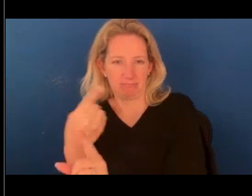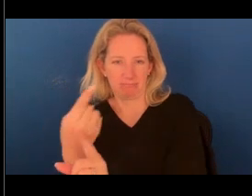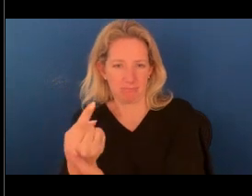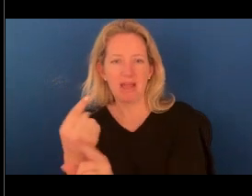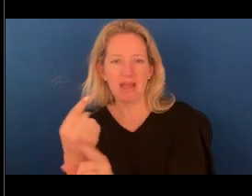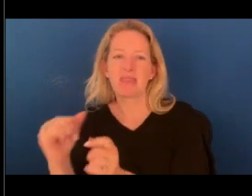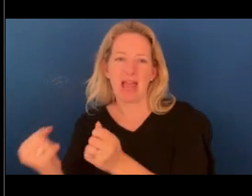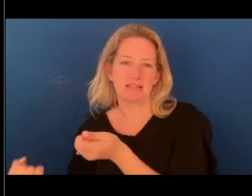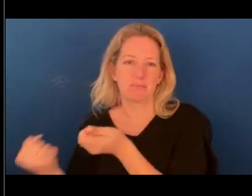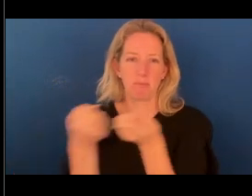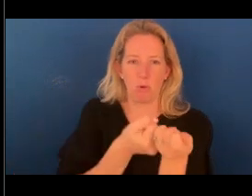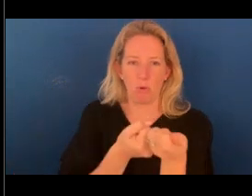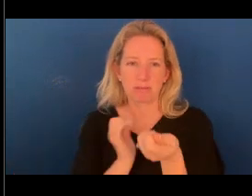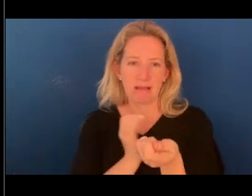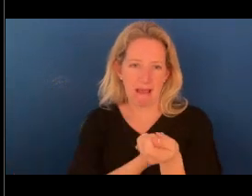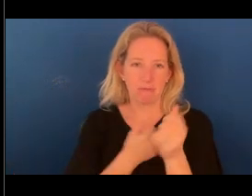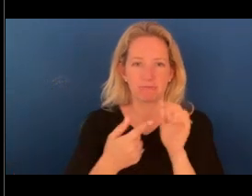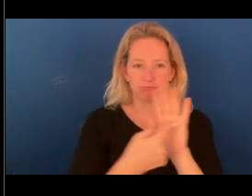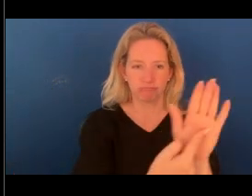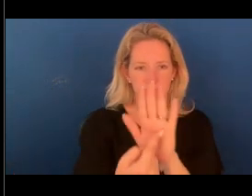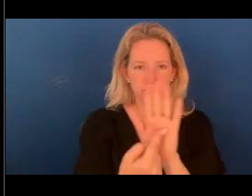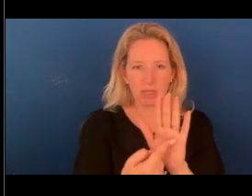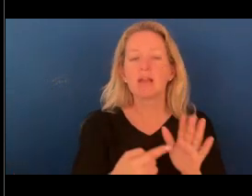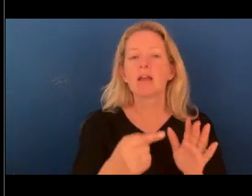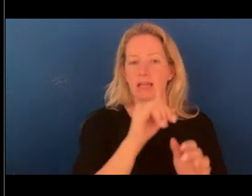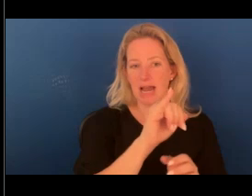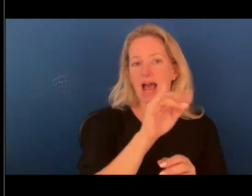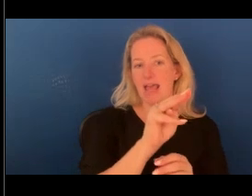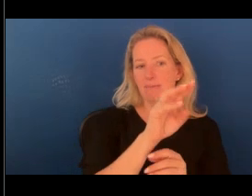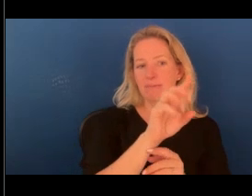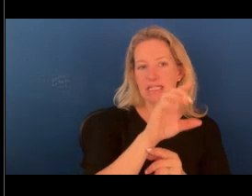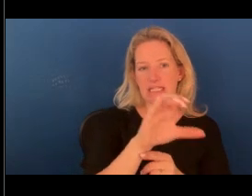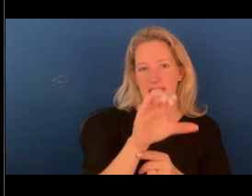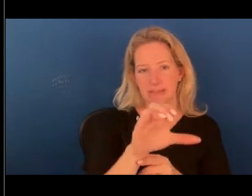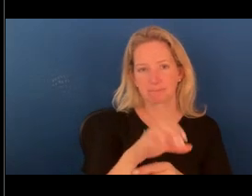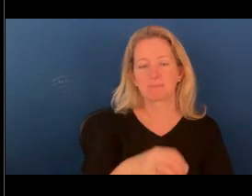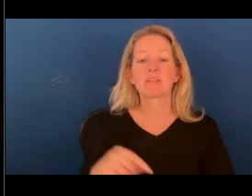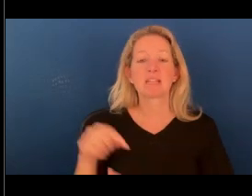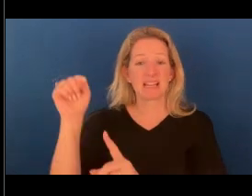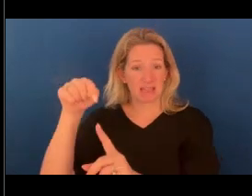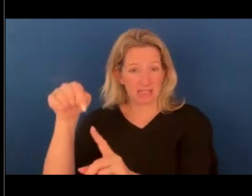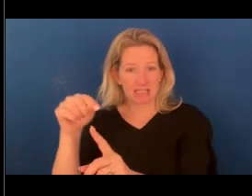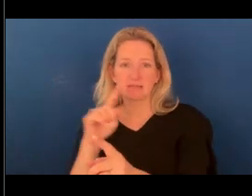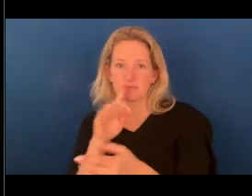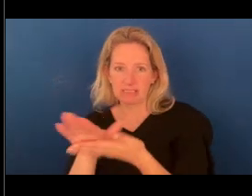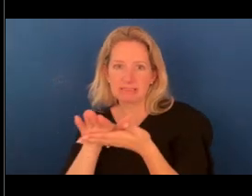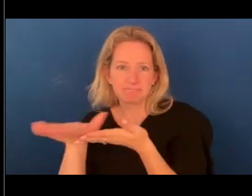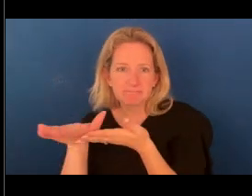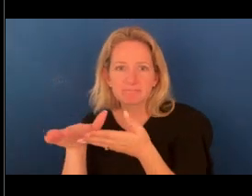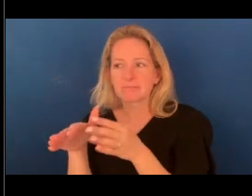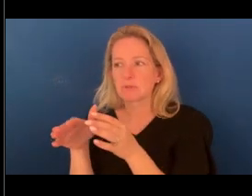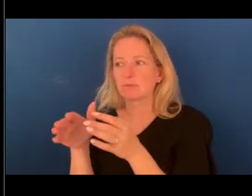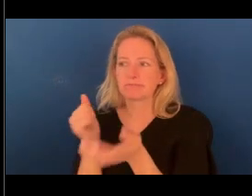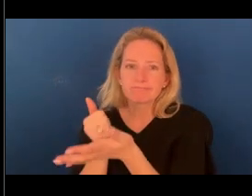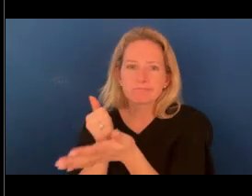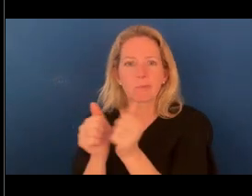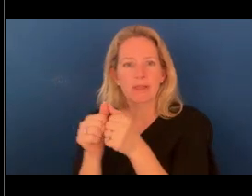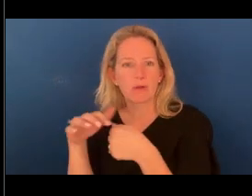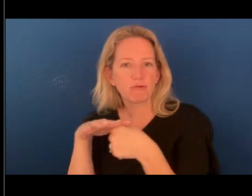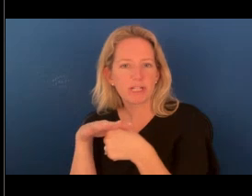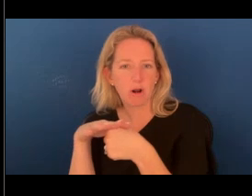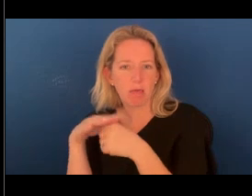representation of the breadth of NOAA actions within the IMDCC. And this is a real complement to the regional coordination. We'll go to the next